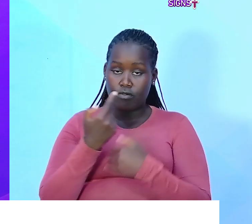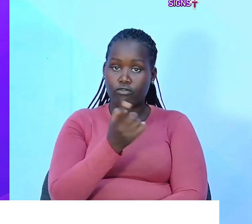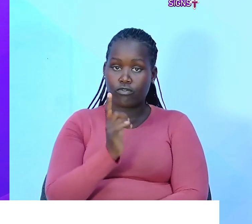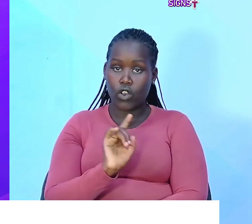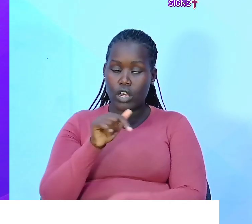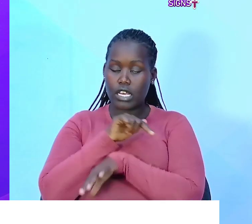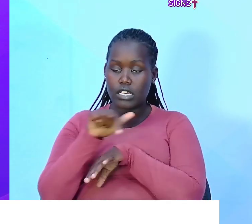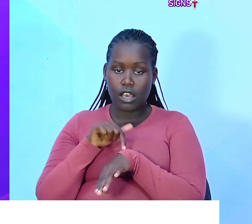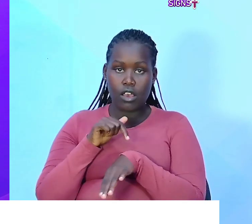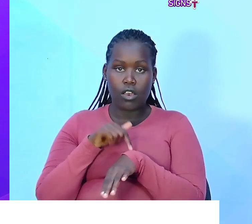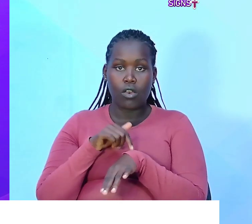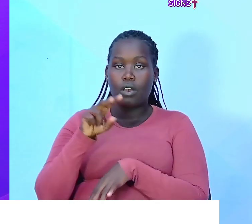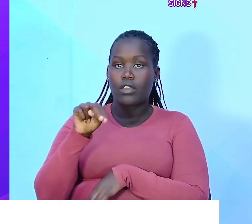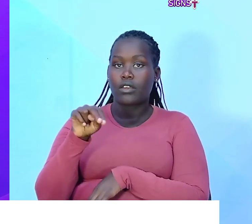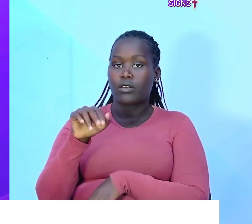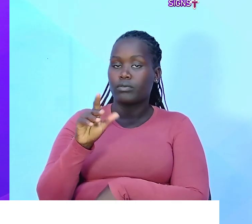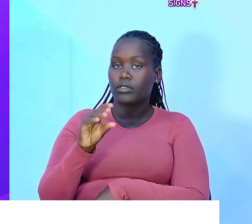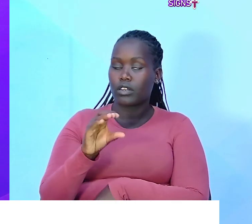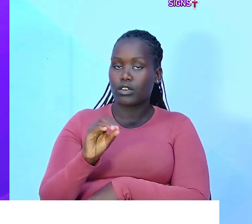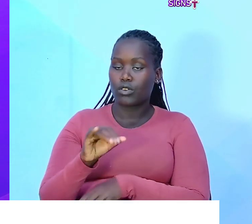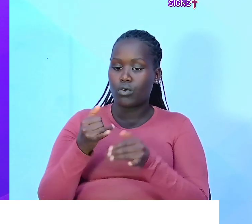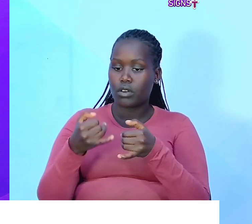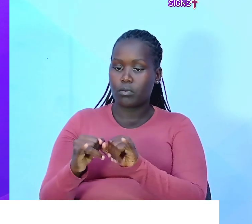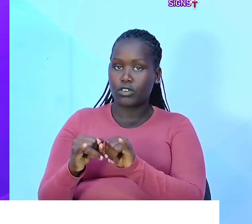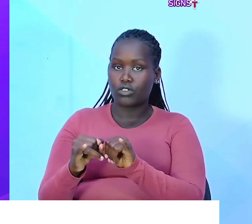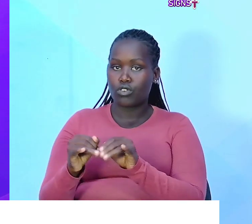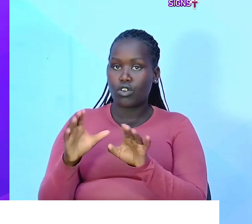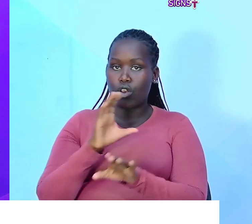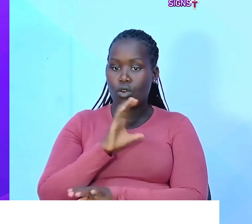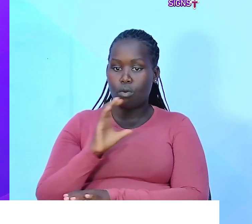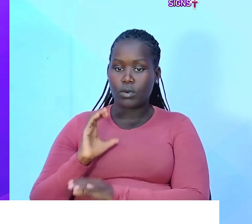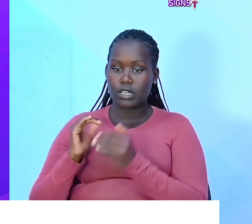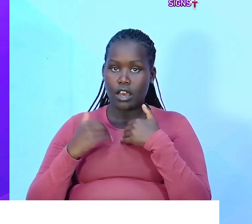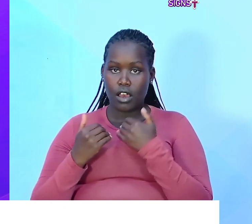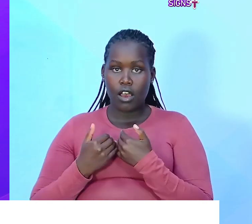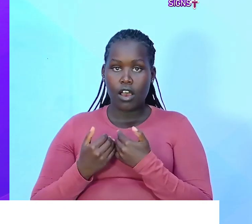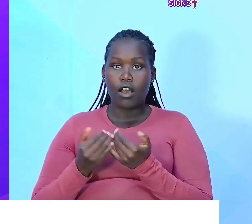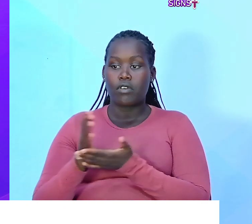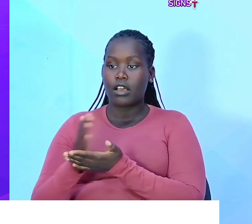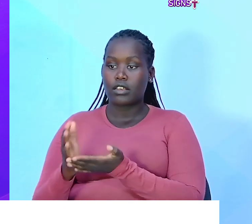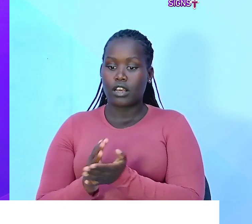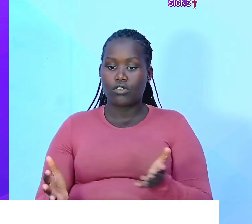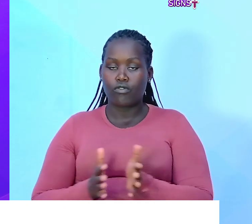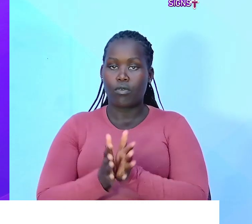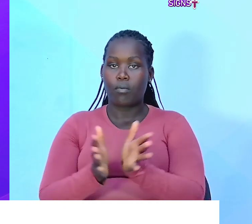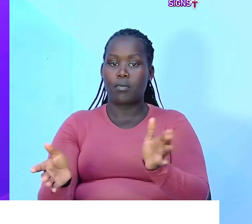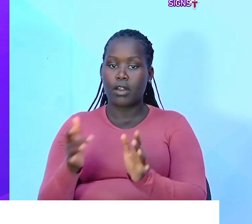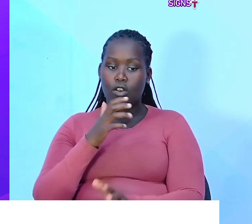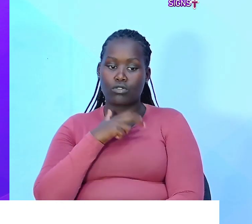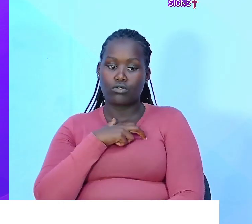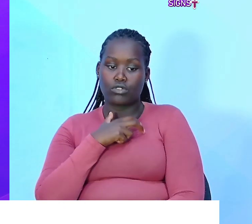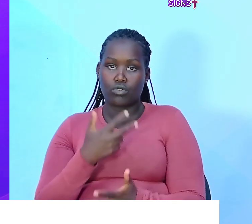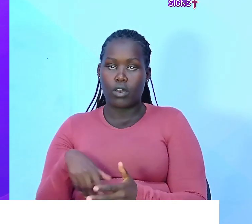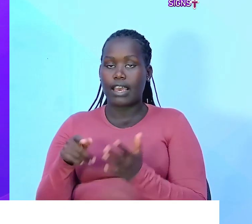hour. The Nadco Implementation Committee has convened a series of public consultations in Taita,